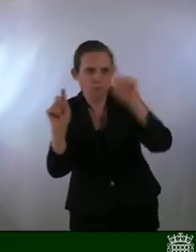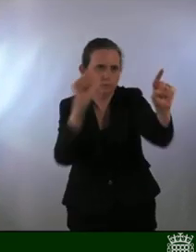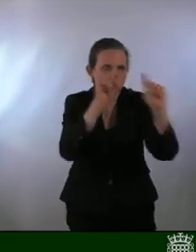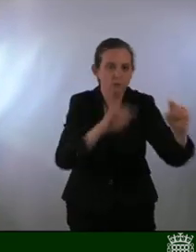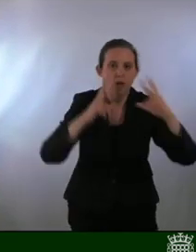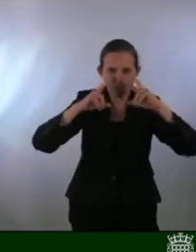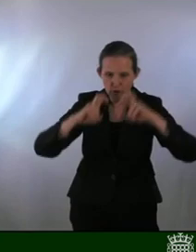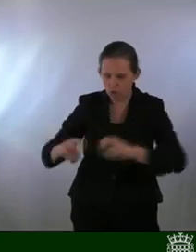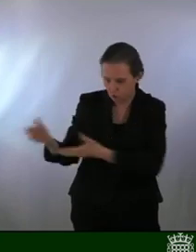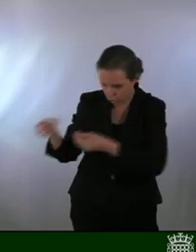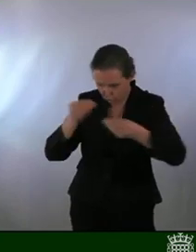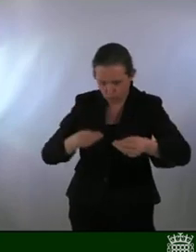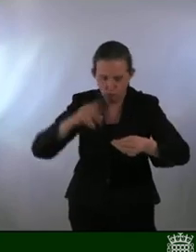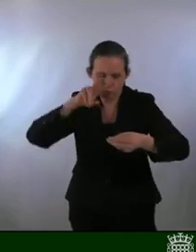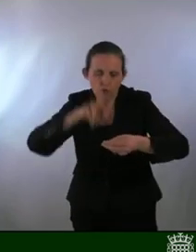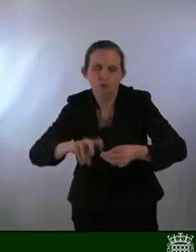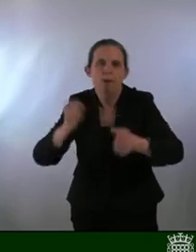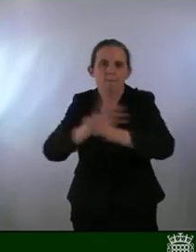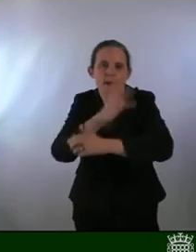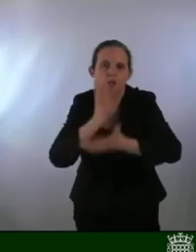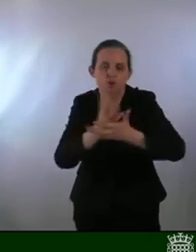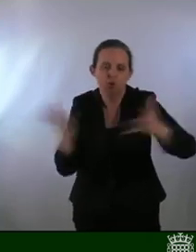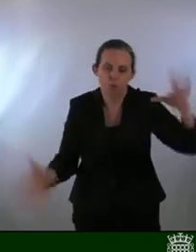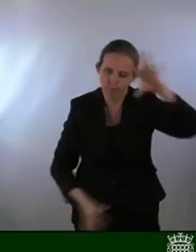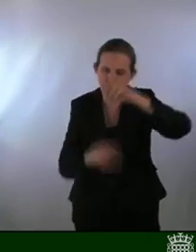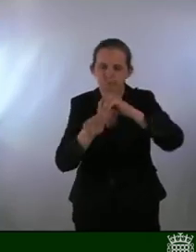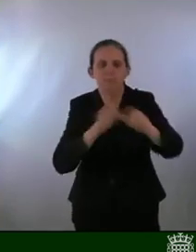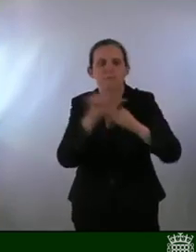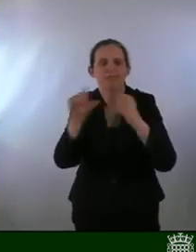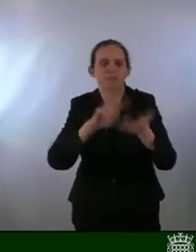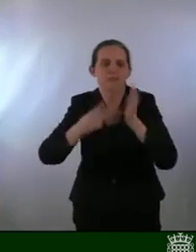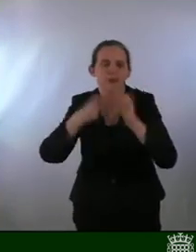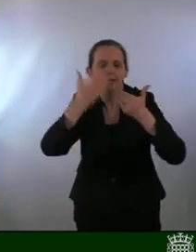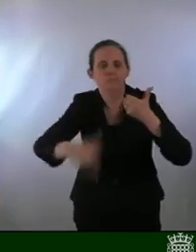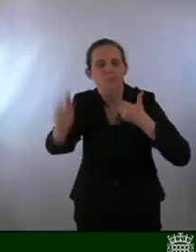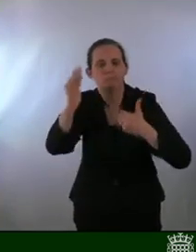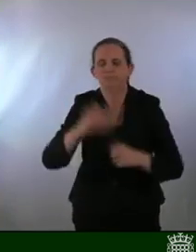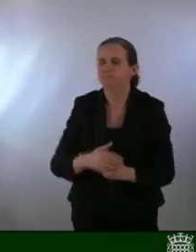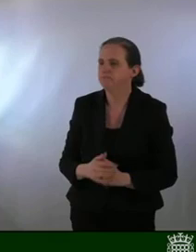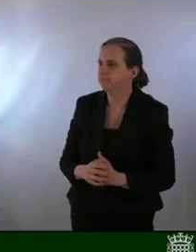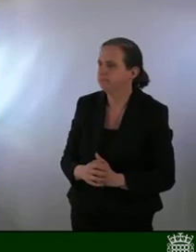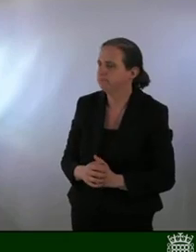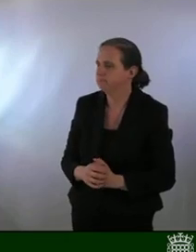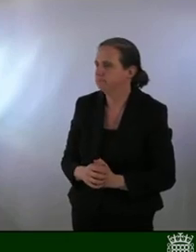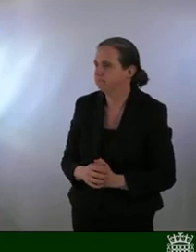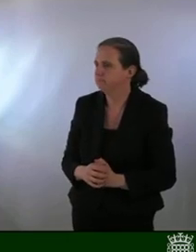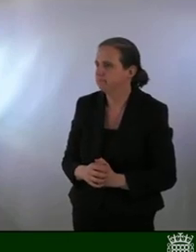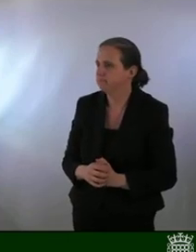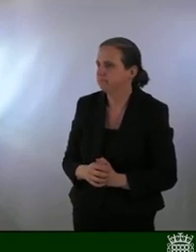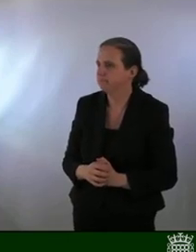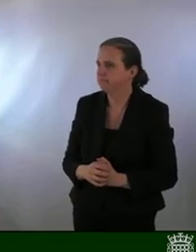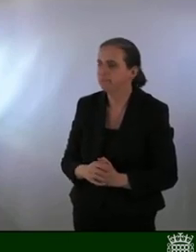research in order to try to make sure we calibrate the very best possible response. Mr. Speaker, many of my constituents